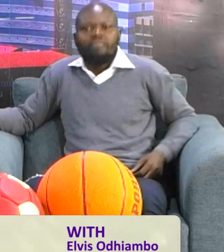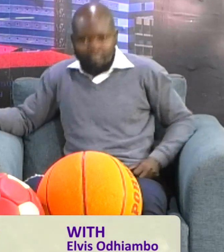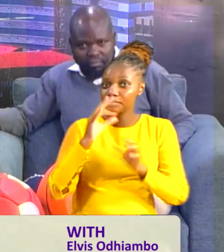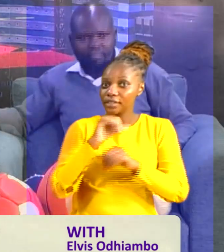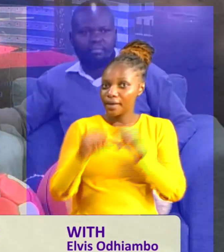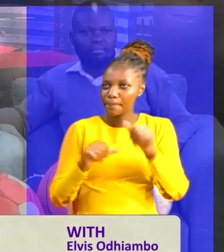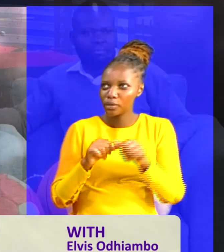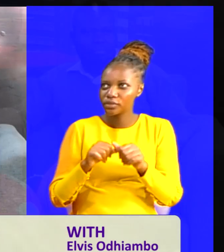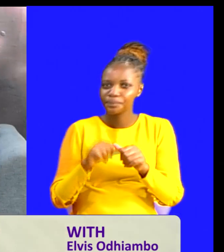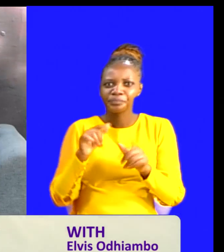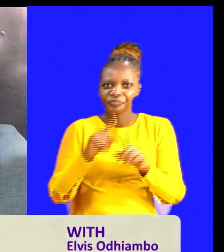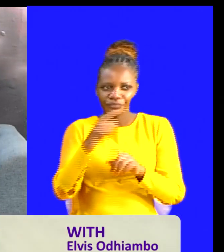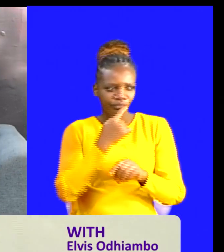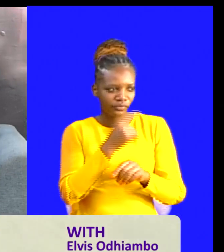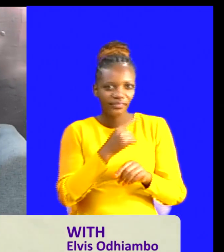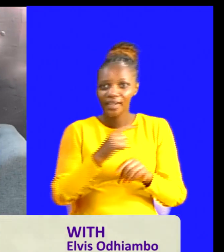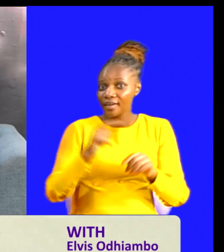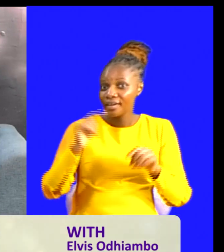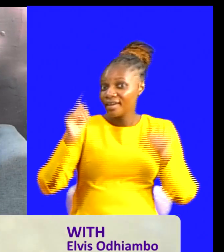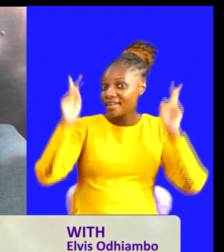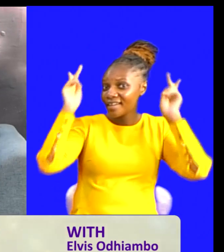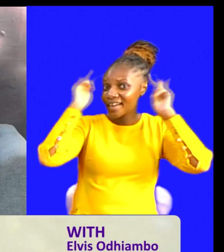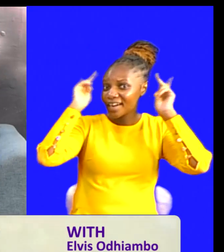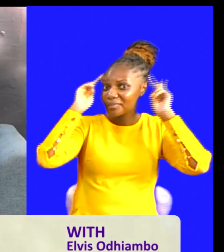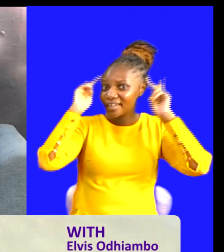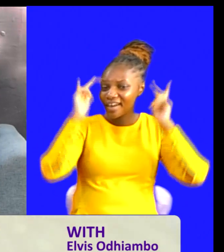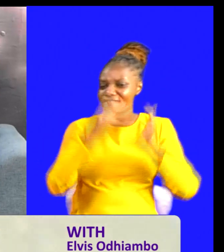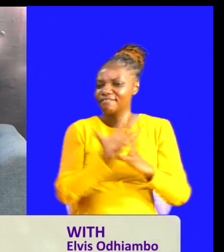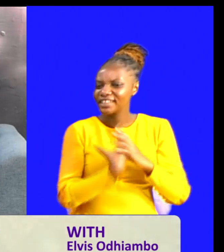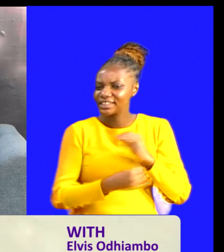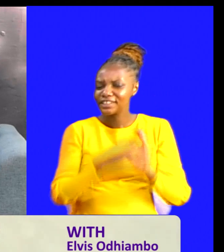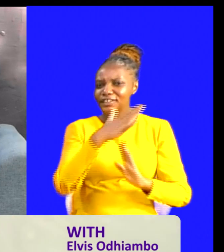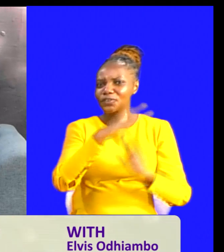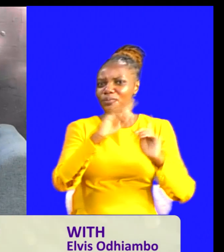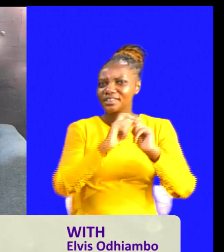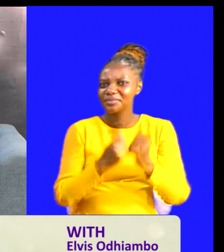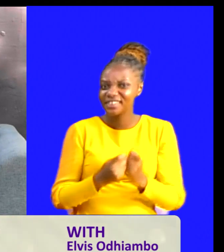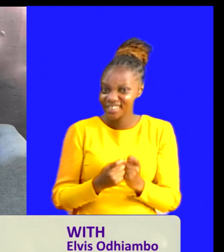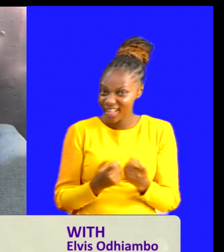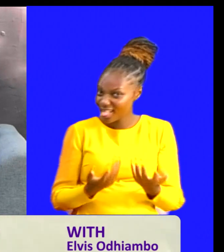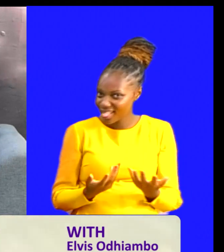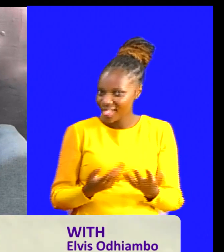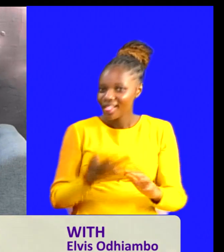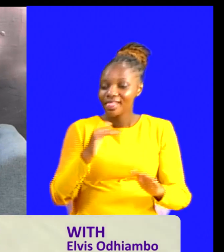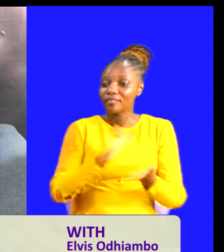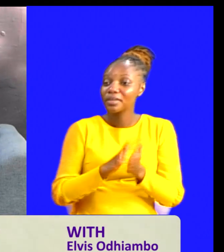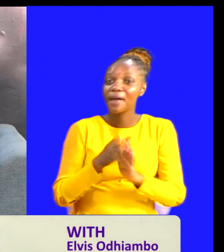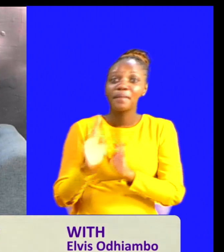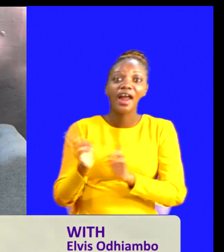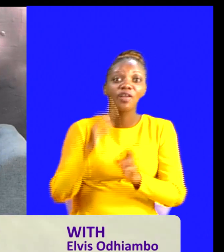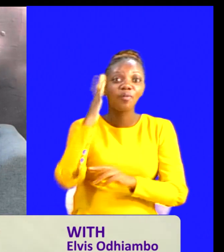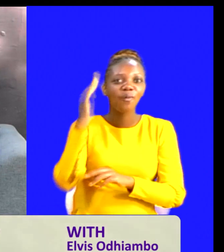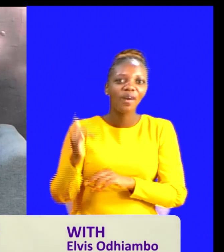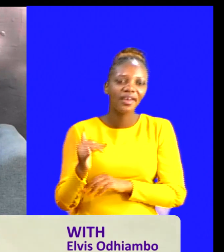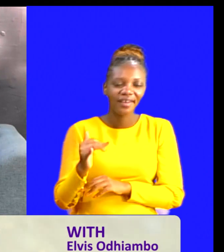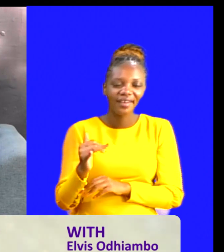how, just like you said, Kakamega Homeboys frustrating top teams in the KPL. It has become a norm for them, because they are